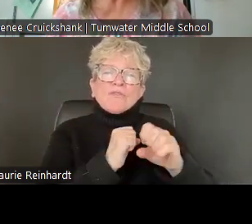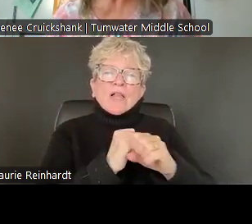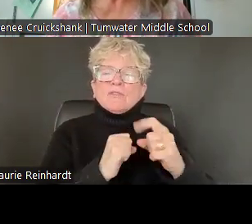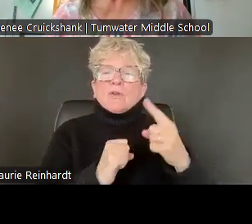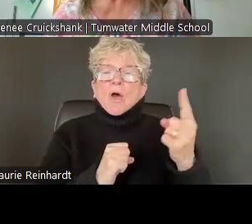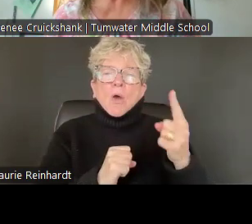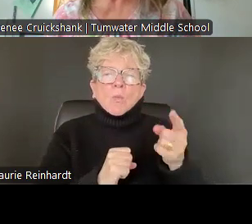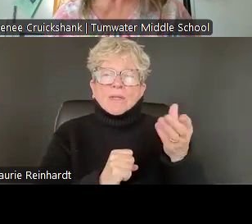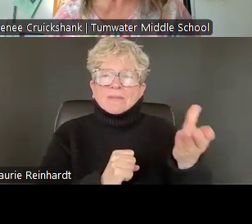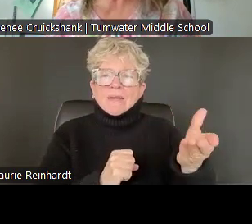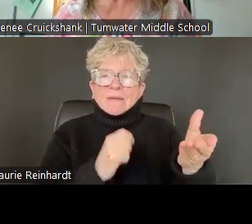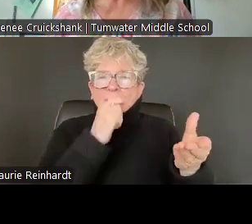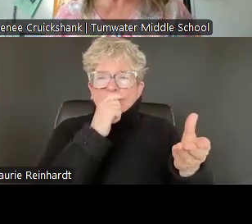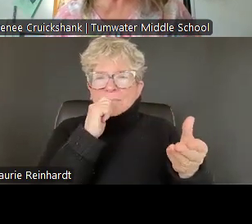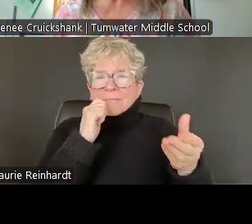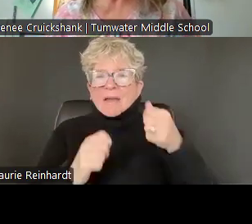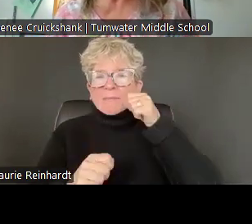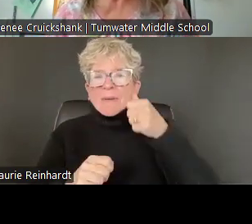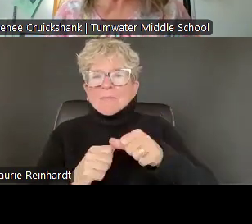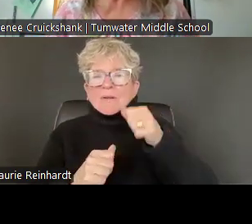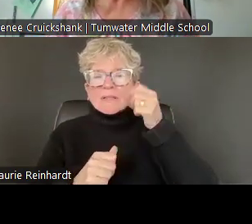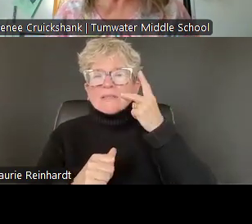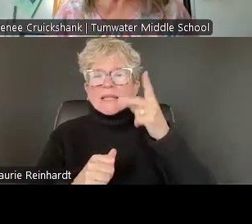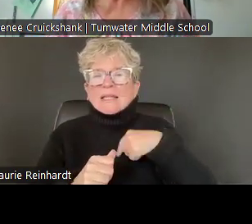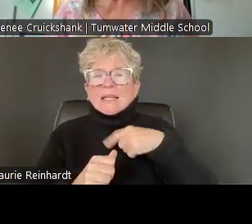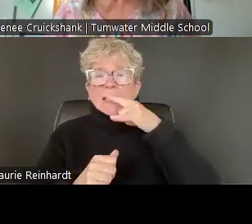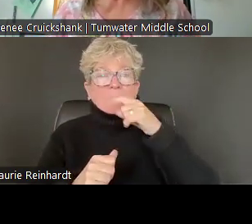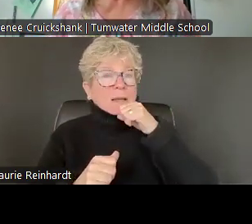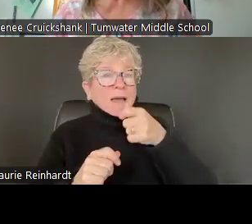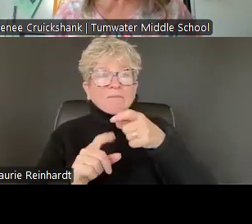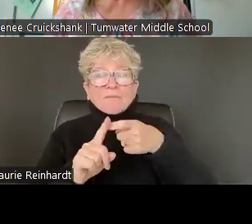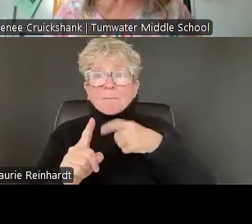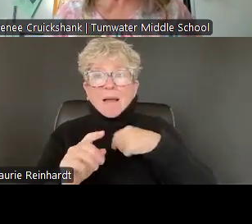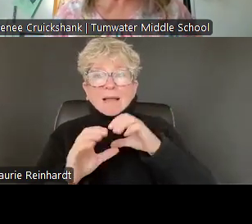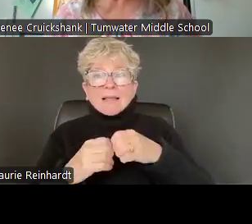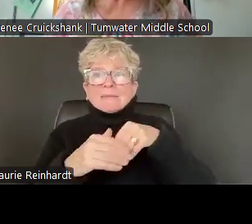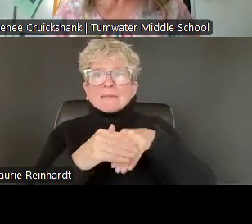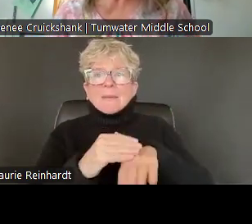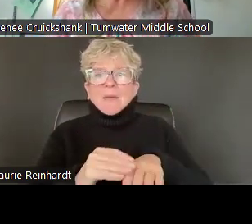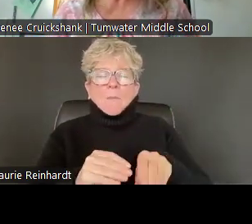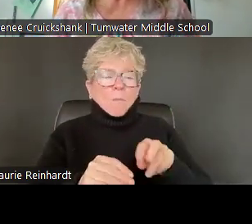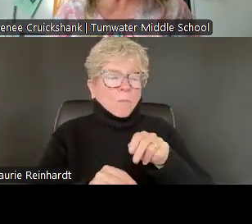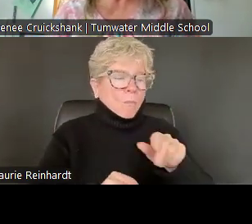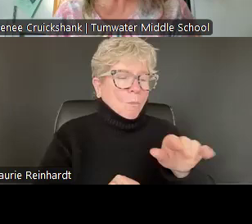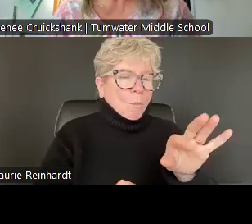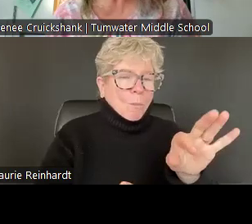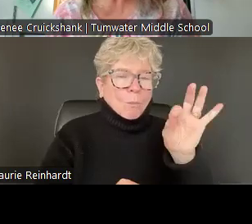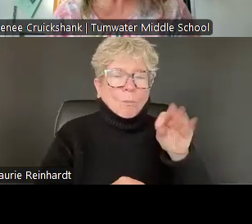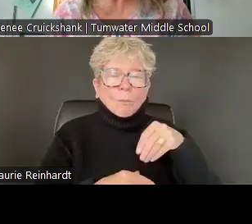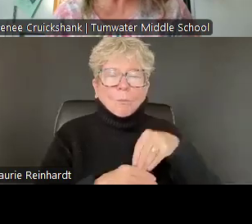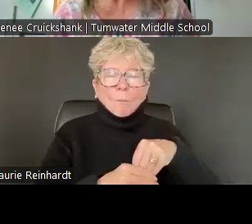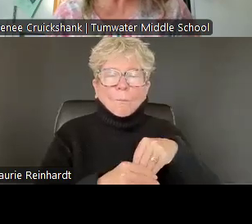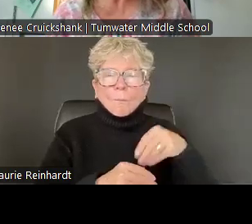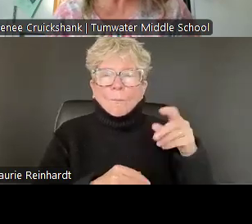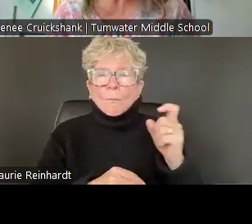brochure. And so they were just always available, and that's important. I think, and we had some little fold ups that I